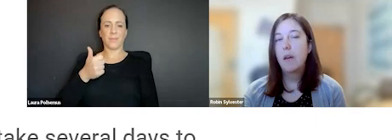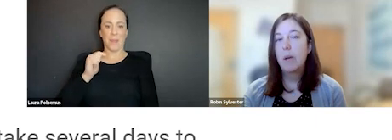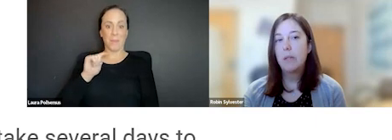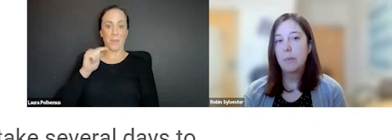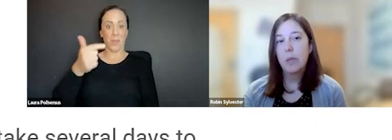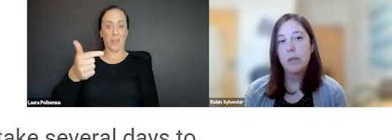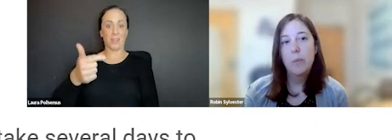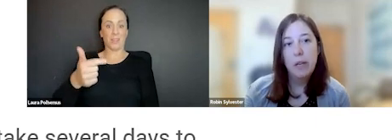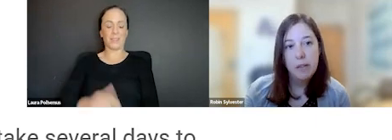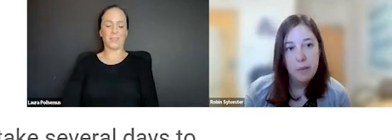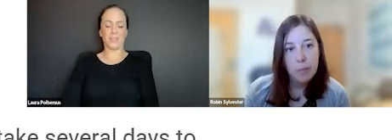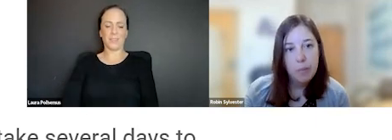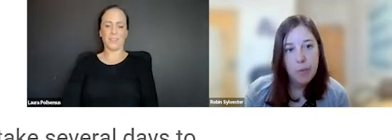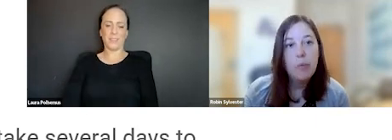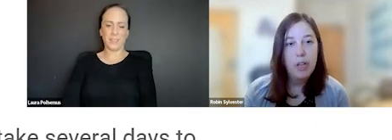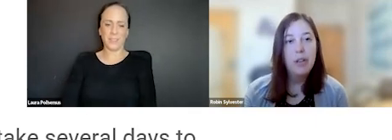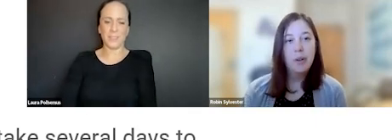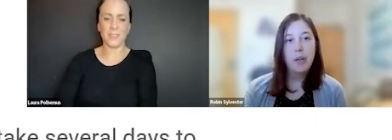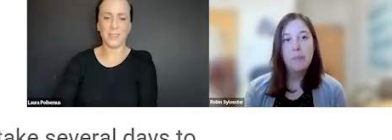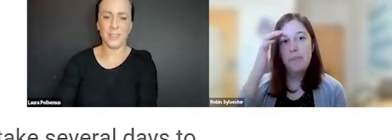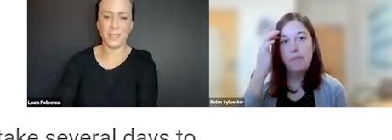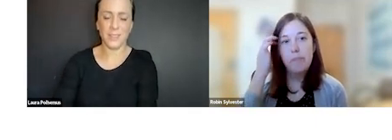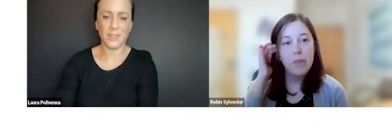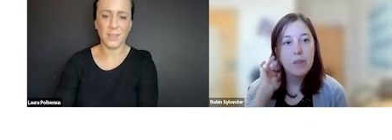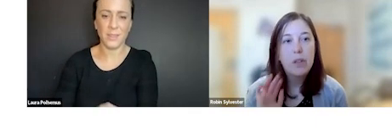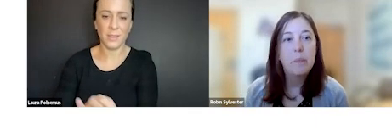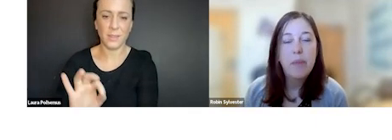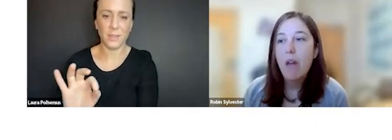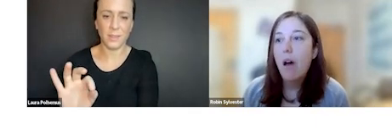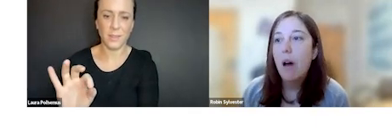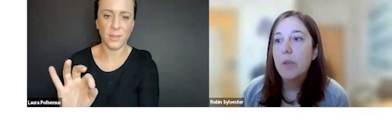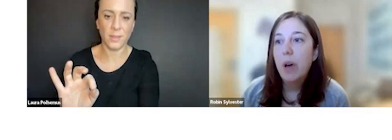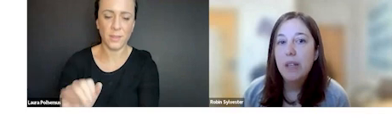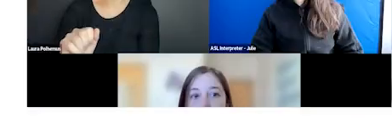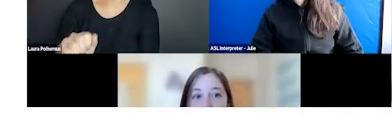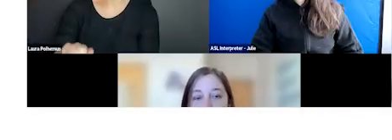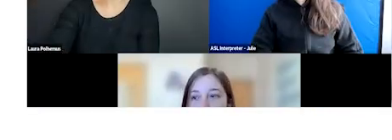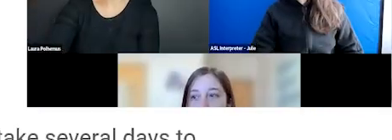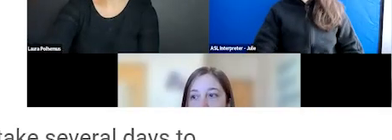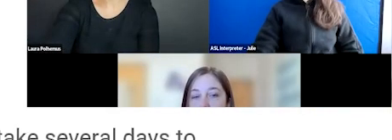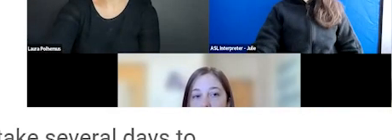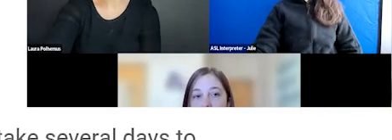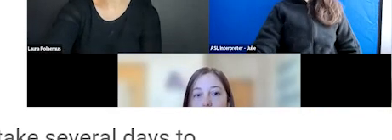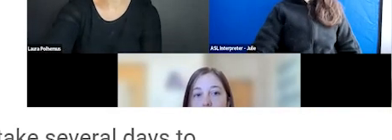I think I might have skipped one. Go back to the, oh, right here. Okay. Sorry. So as I